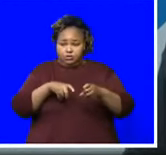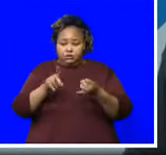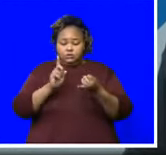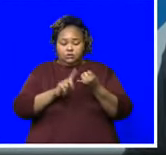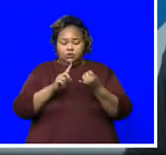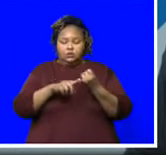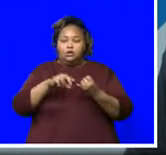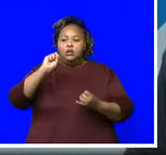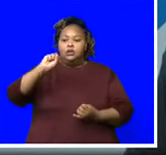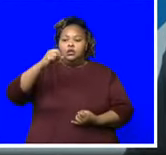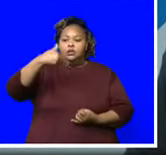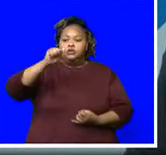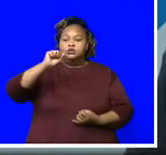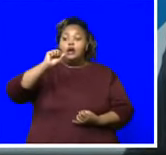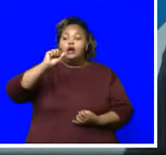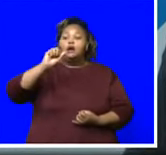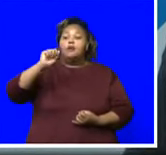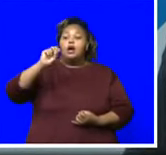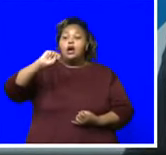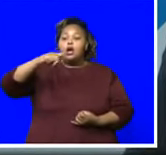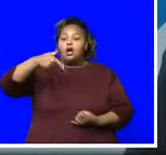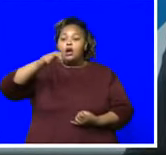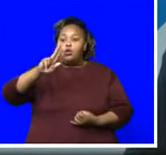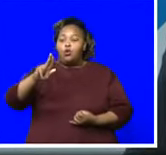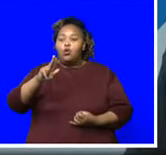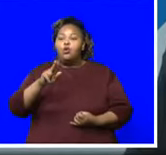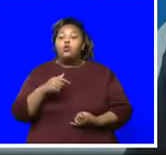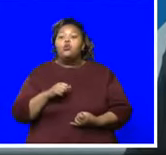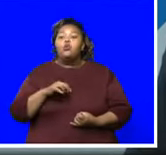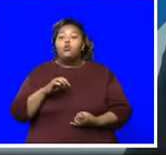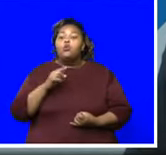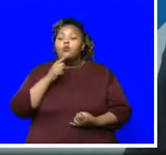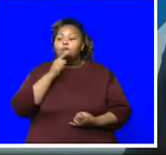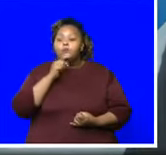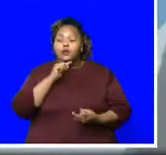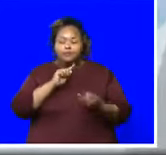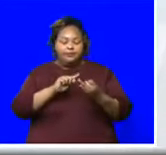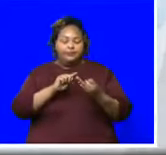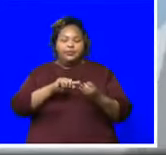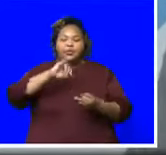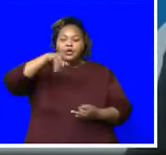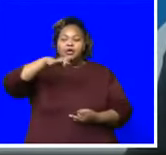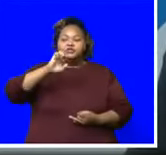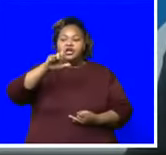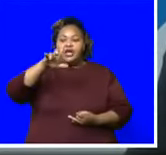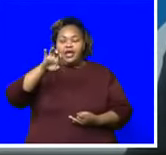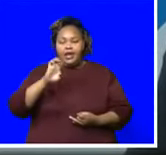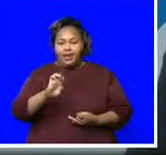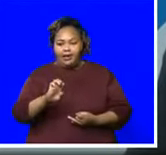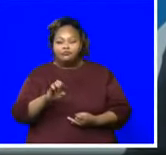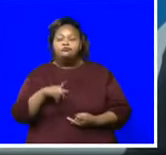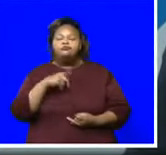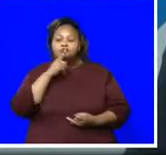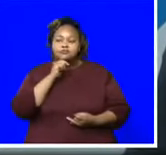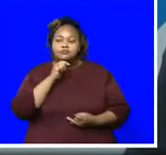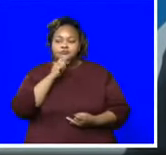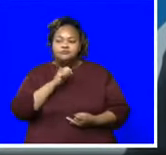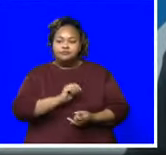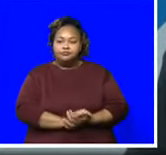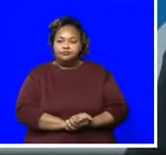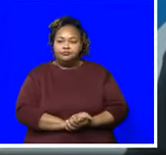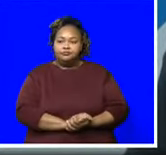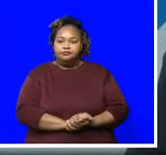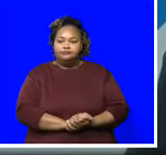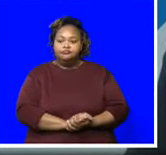athlete, together with Gwanele Jele, also a male athlete. And now moving on